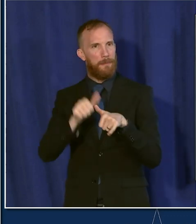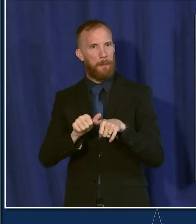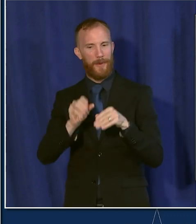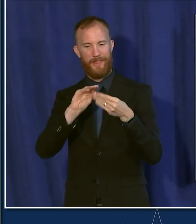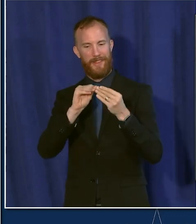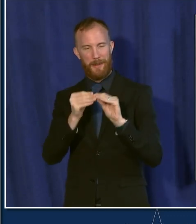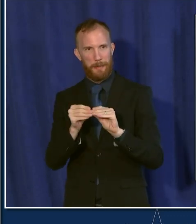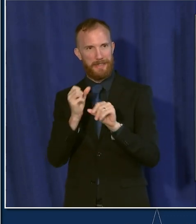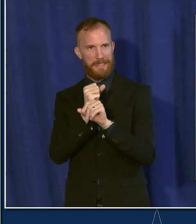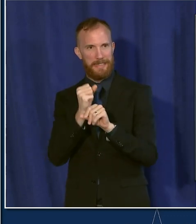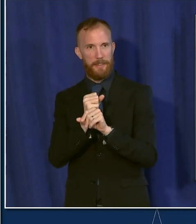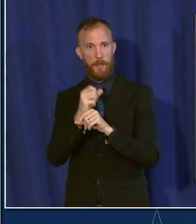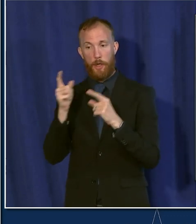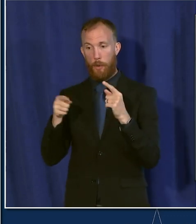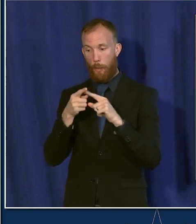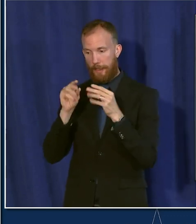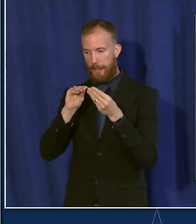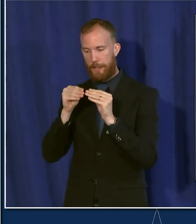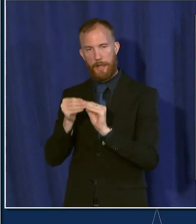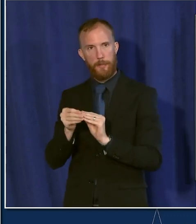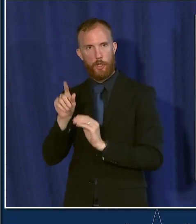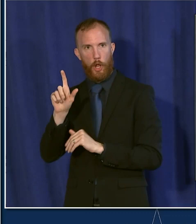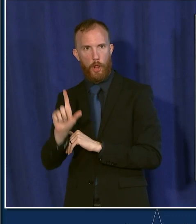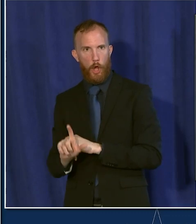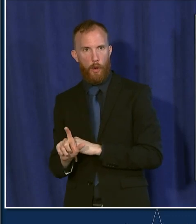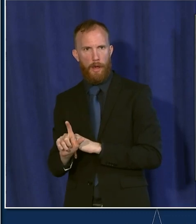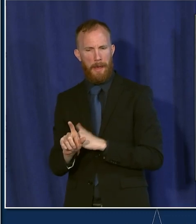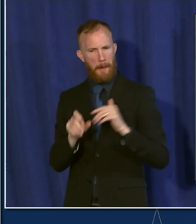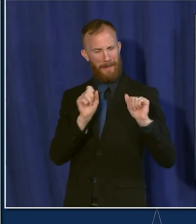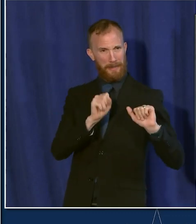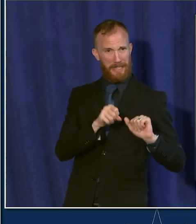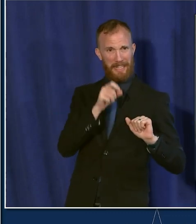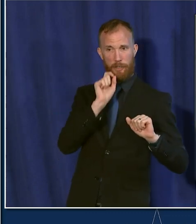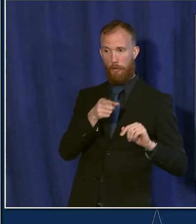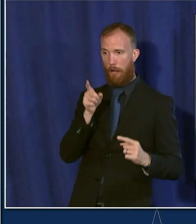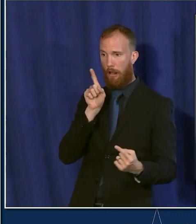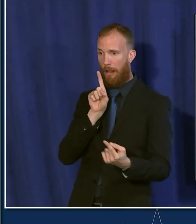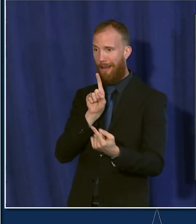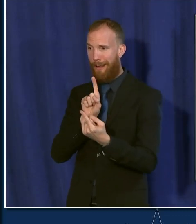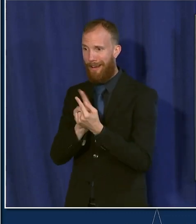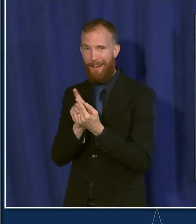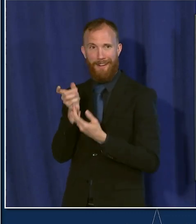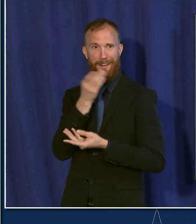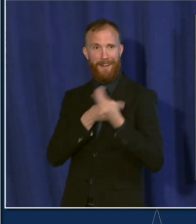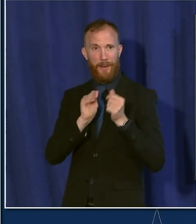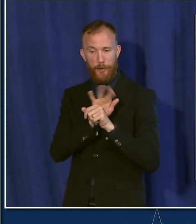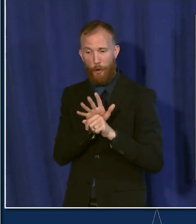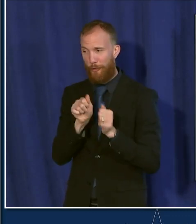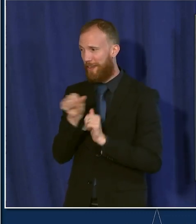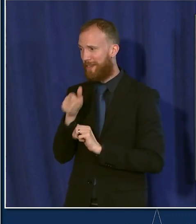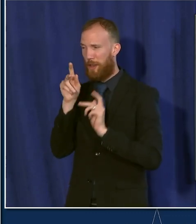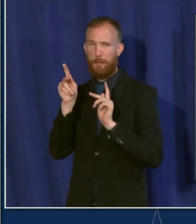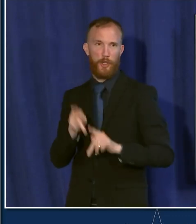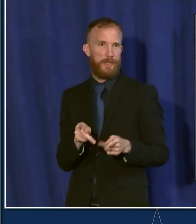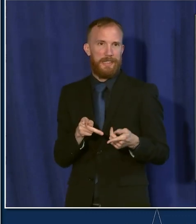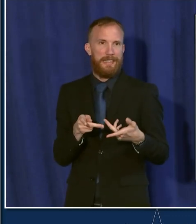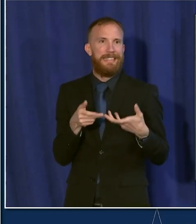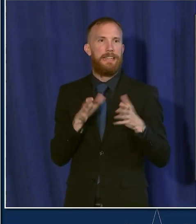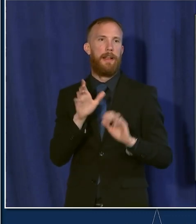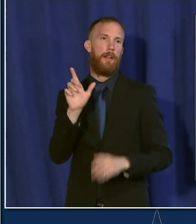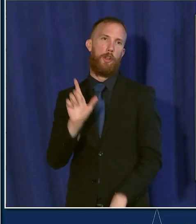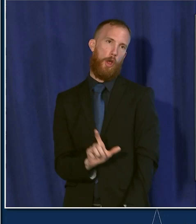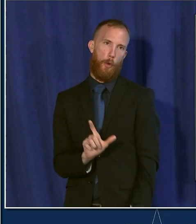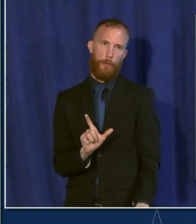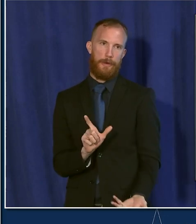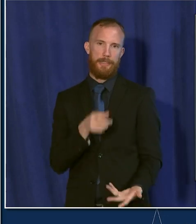are low, the chance of you running into somebody with COVID is low, right? It's just that. It's sort of the numbers of chance. As the numbers